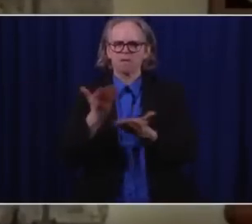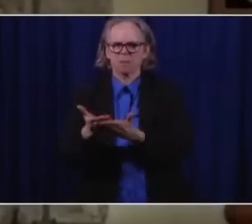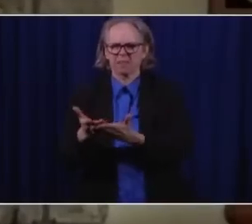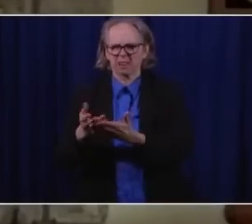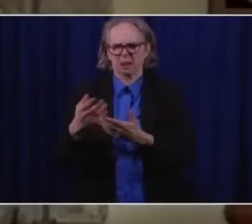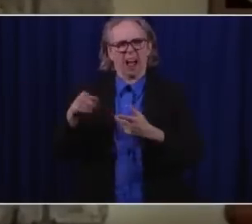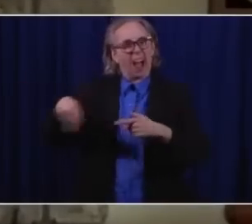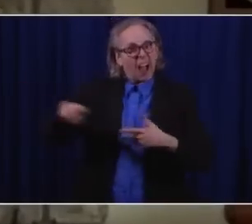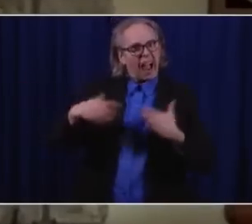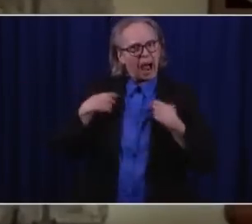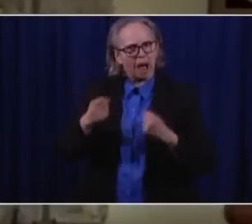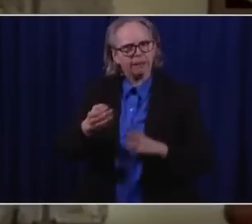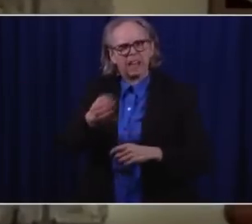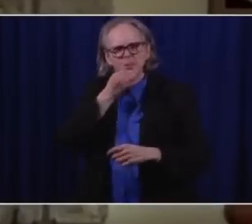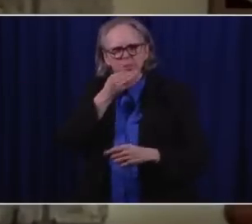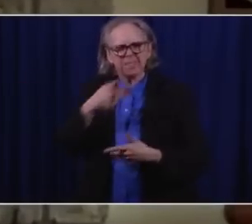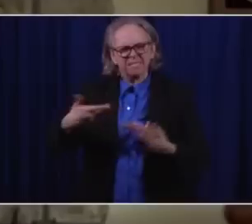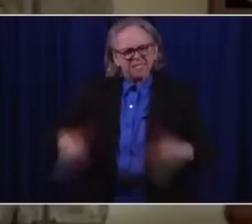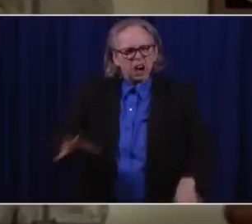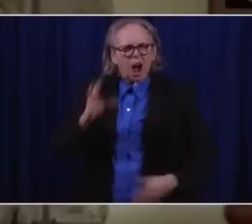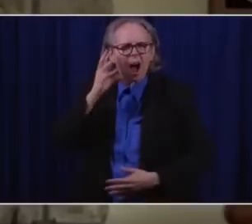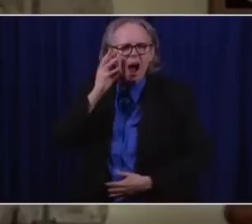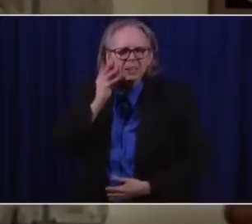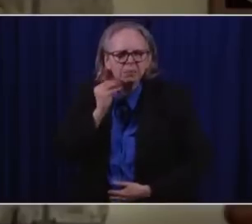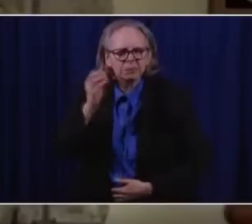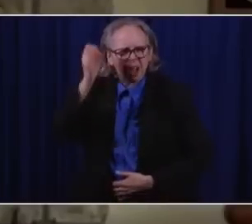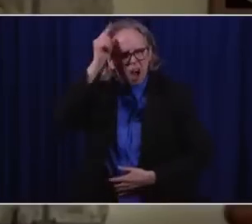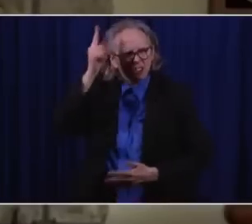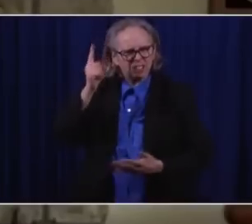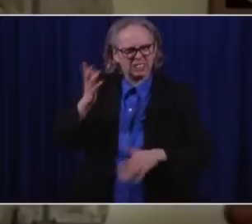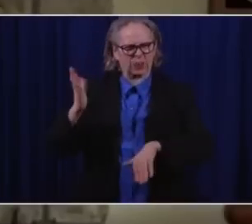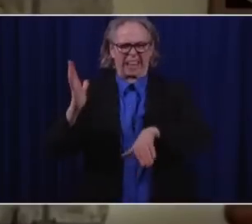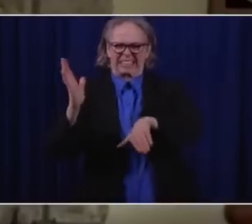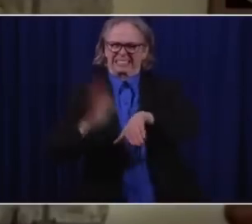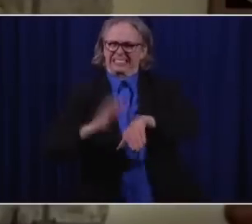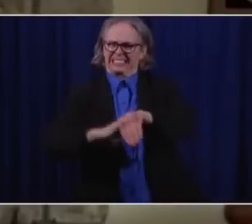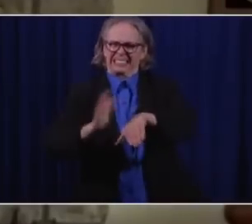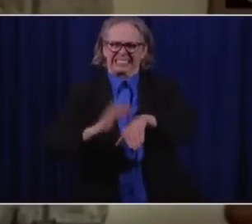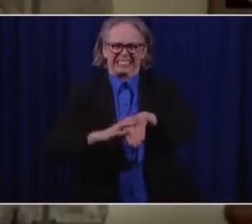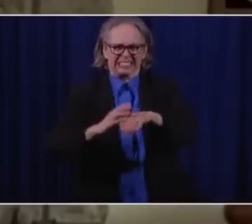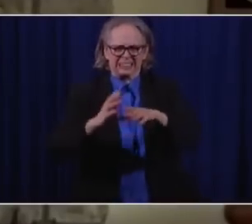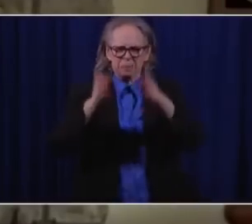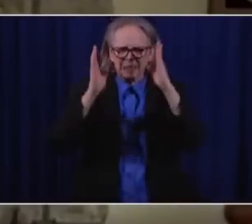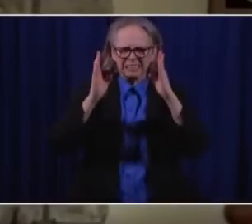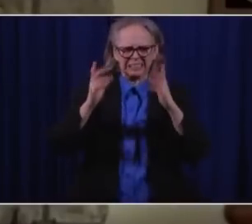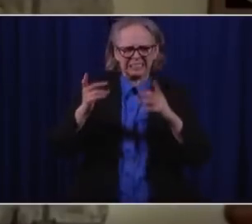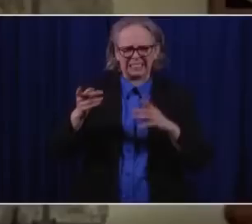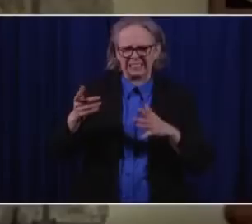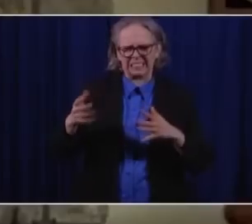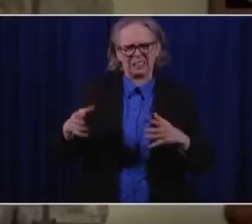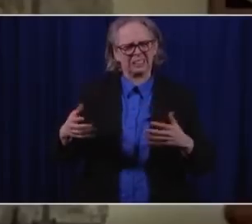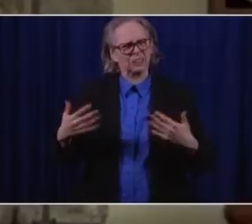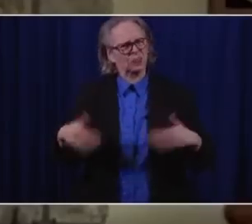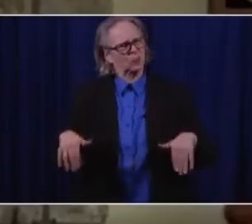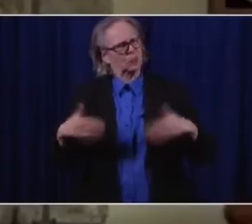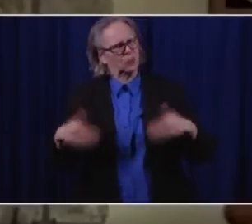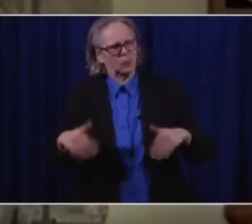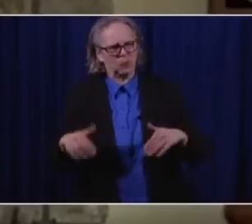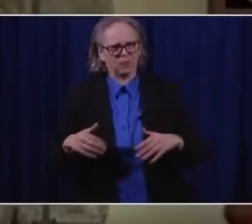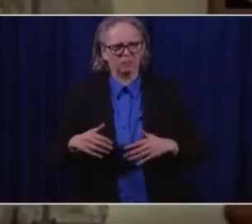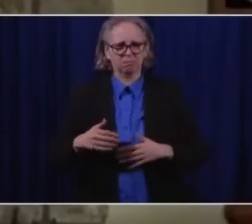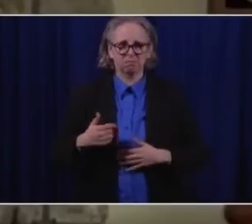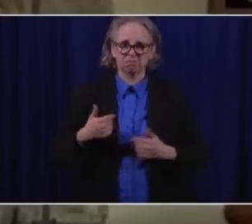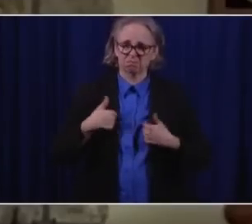at this and have said this is very dangerous. And ultimately, my responsibility is to the people of the state of Ohio.